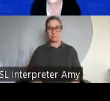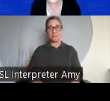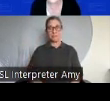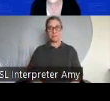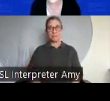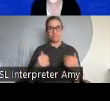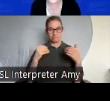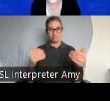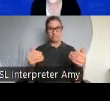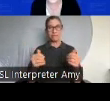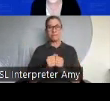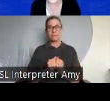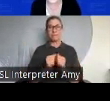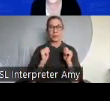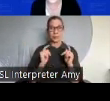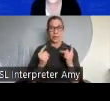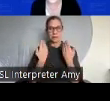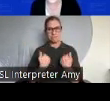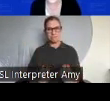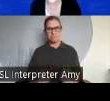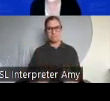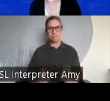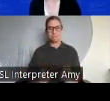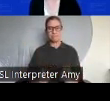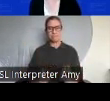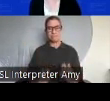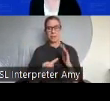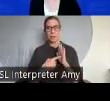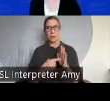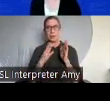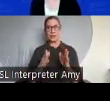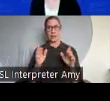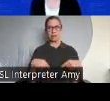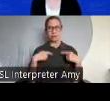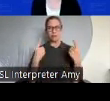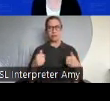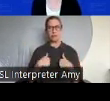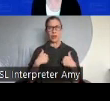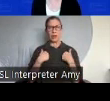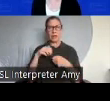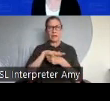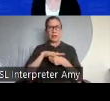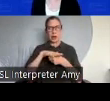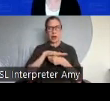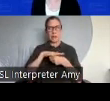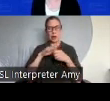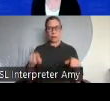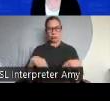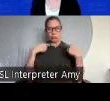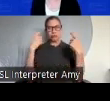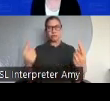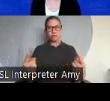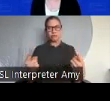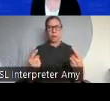Go ahead. Okay, I'm speaking as a longtime resident of the neighborhood, and I have a